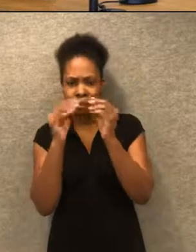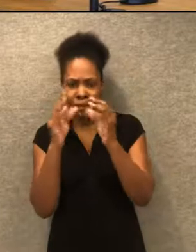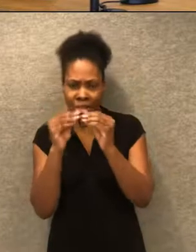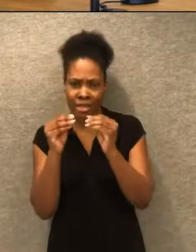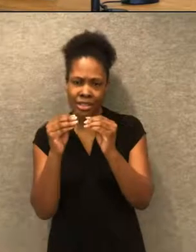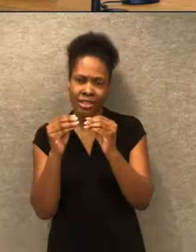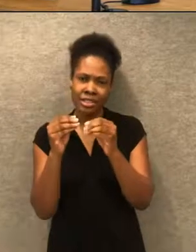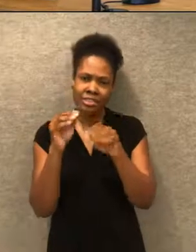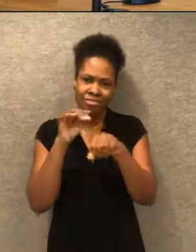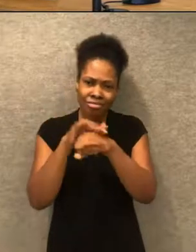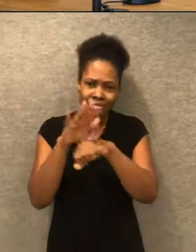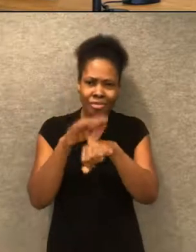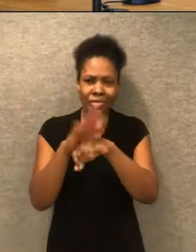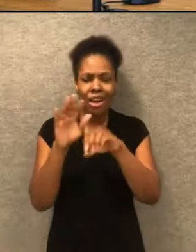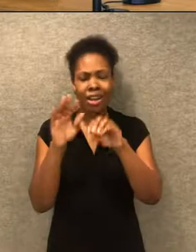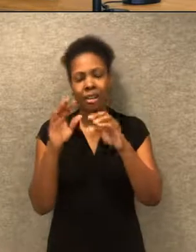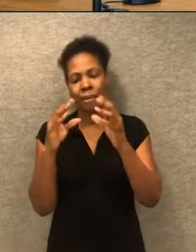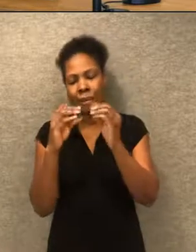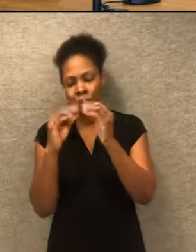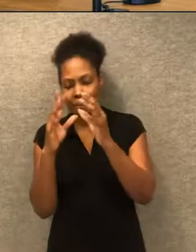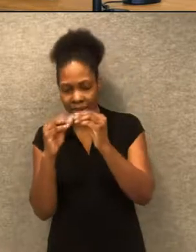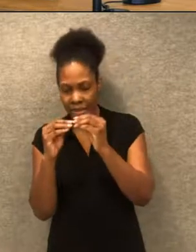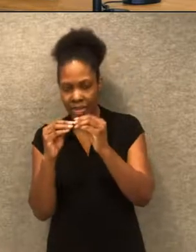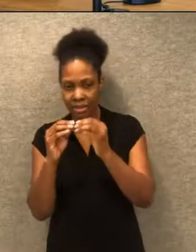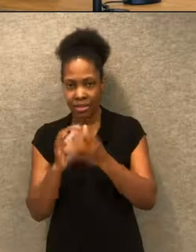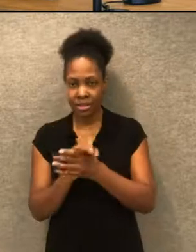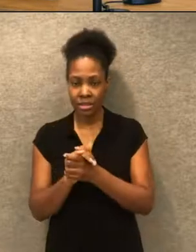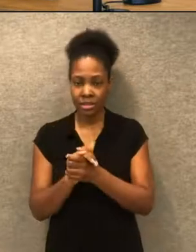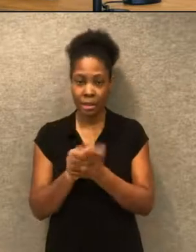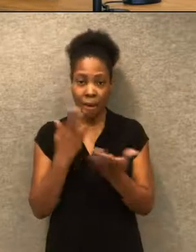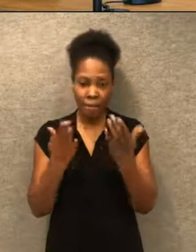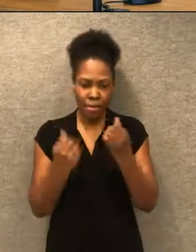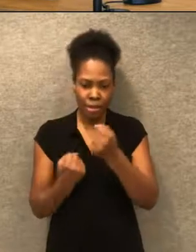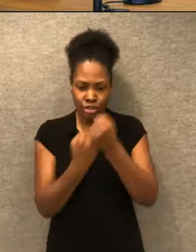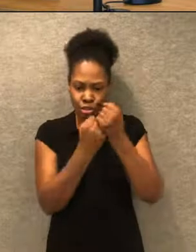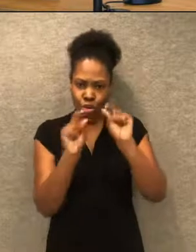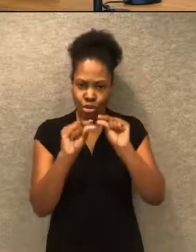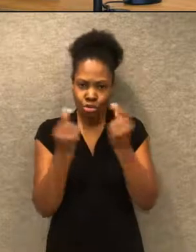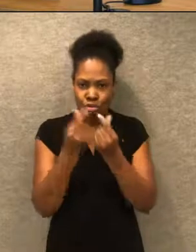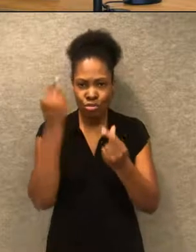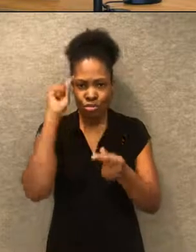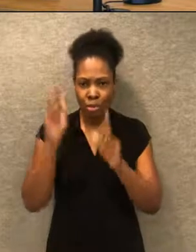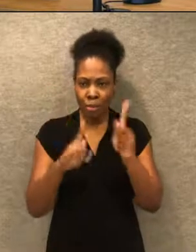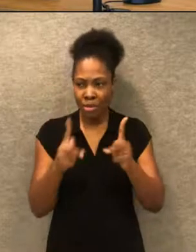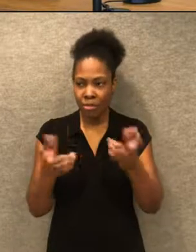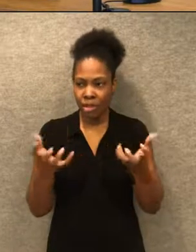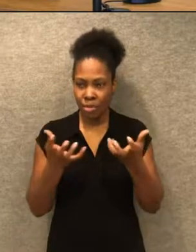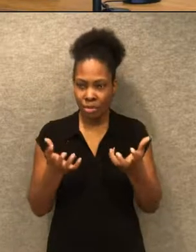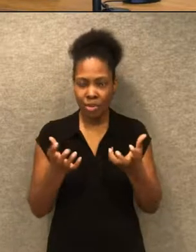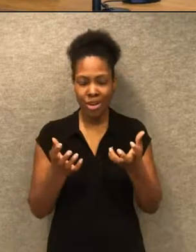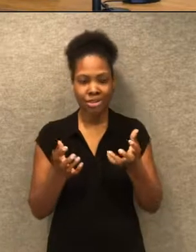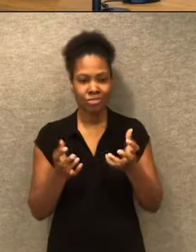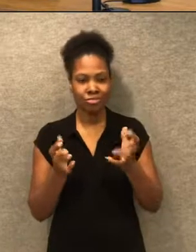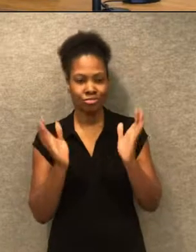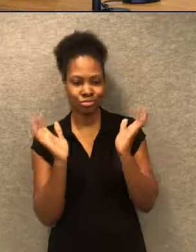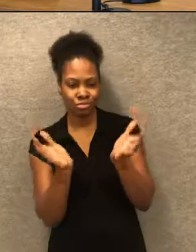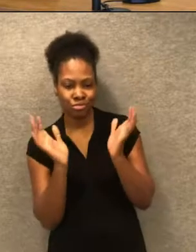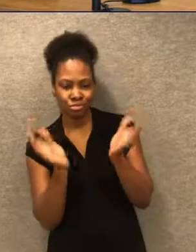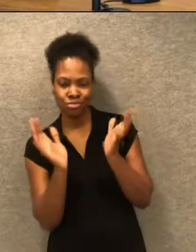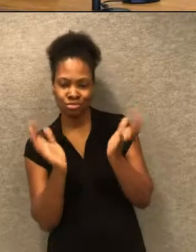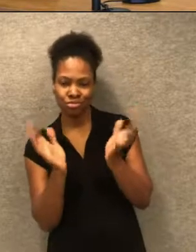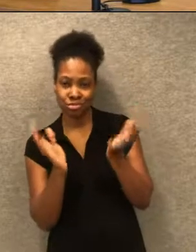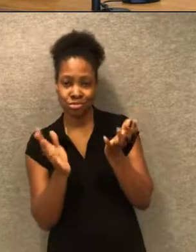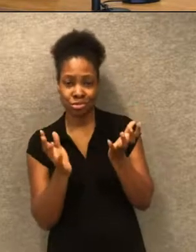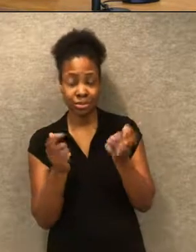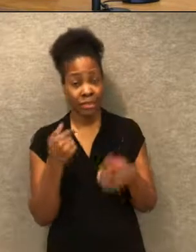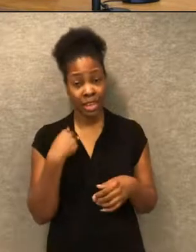maybe not even therapeutic groups, but even just free support groups for folks that are wanting to come together and talk. I'm not sure what we're offering